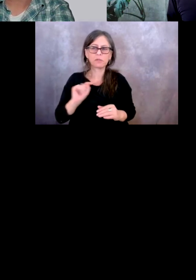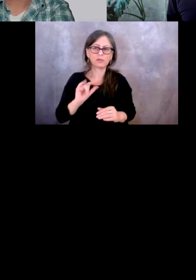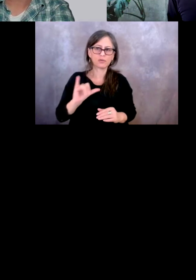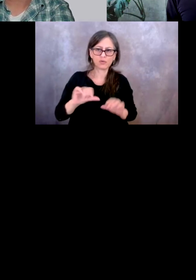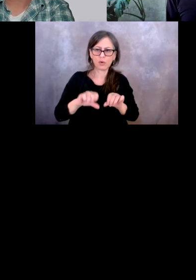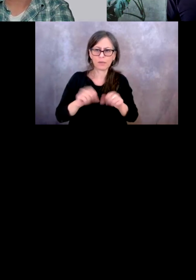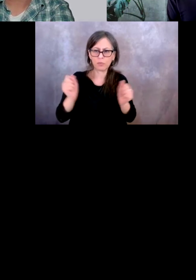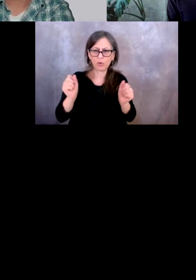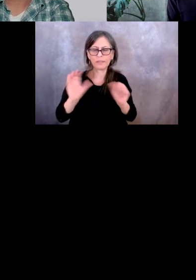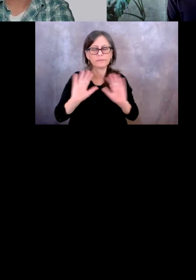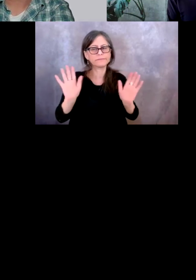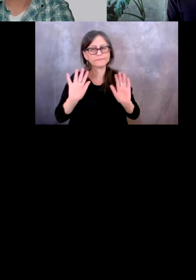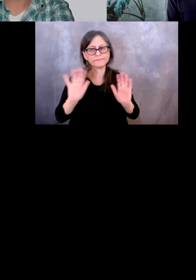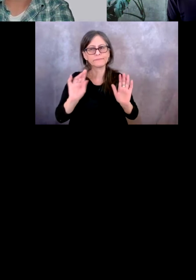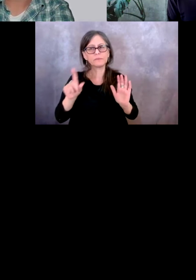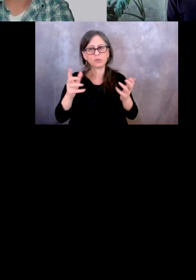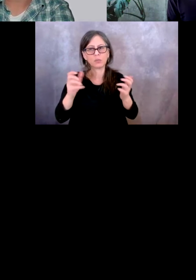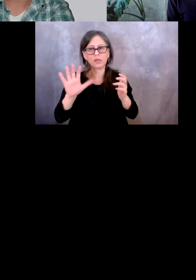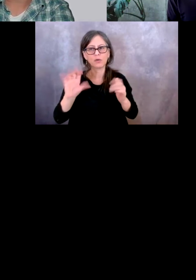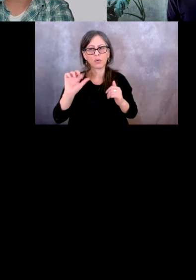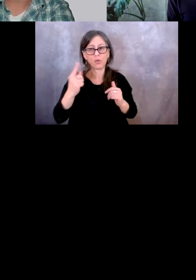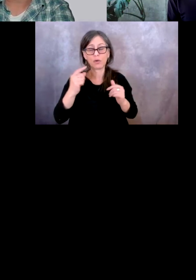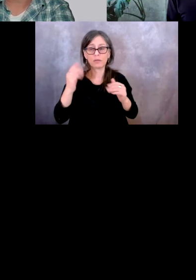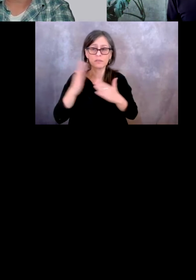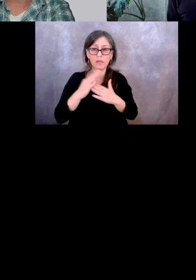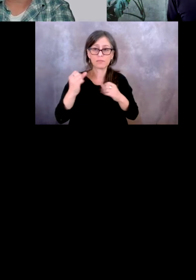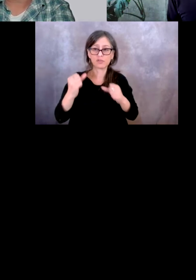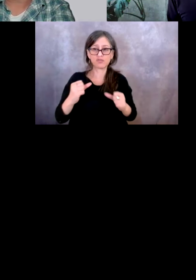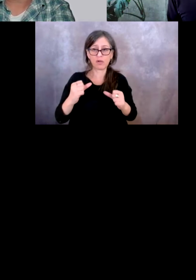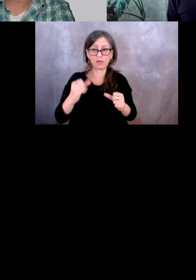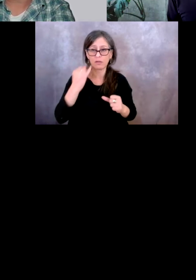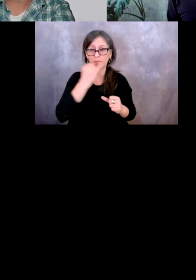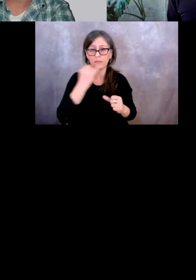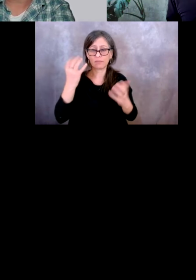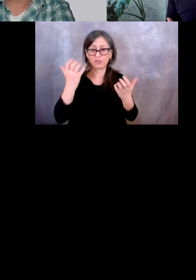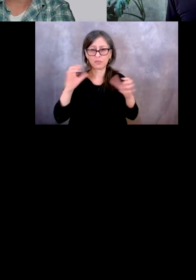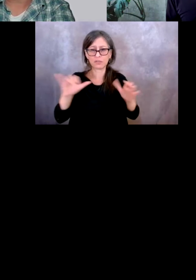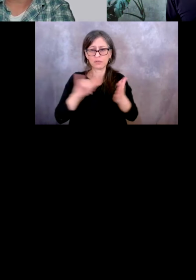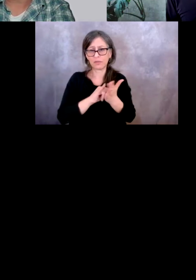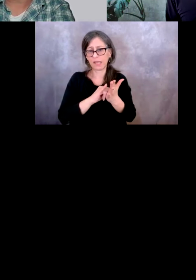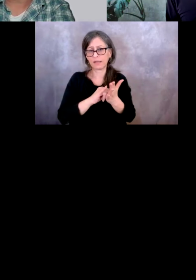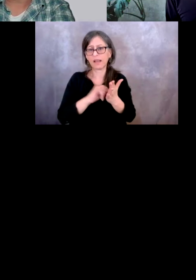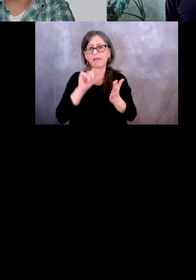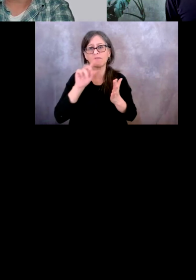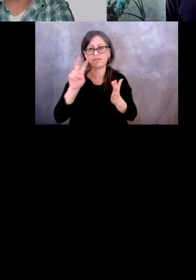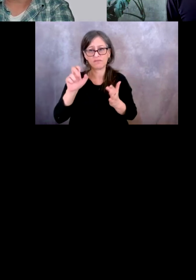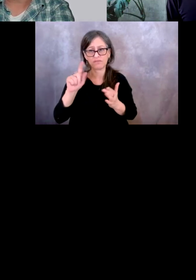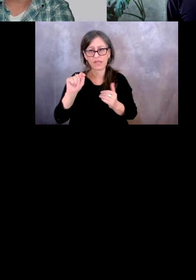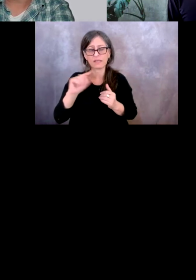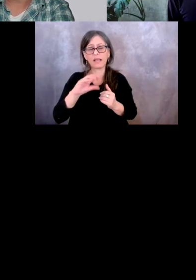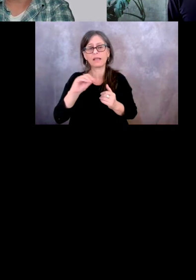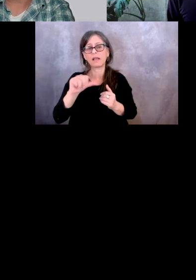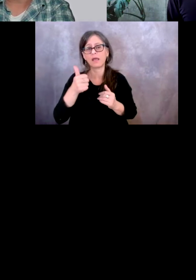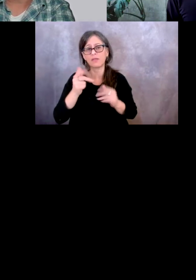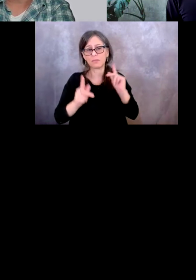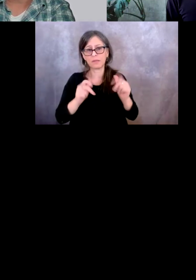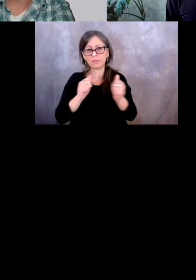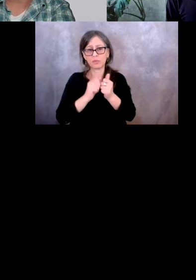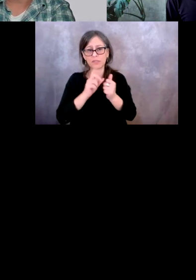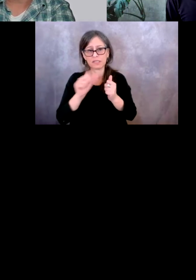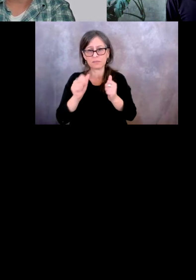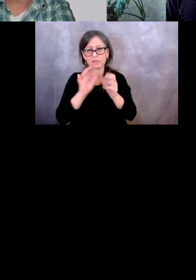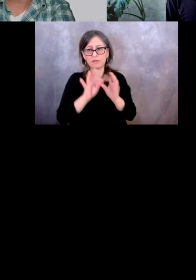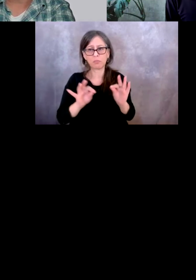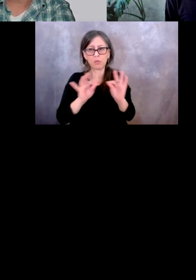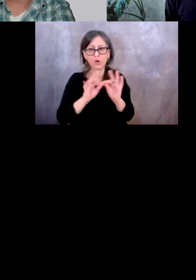commercial. This should be that you want your organization to be as strong as it can. And Pepsi wants to do that. And there are veterans and people with disabilities in some really